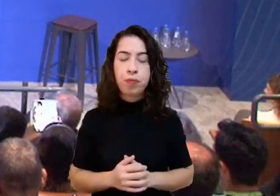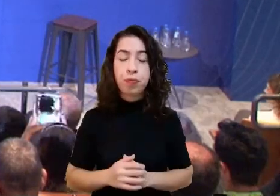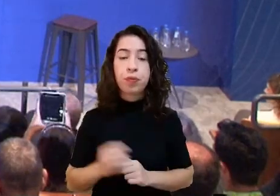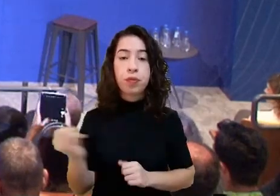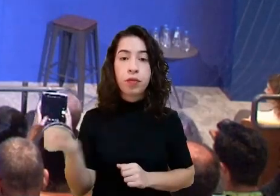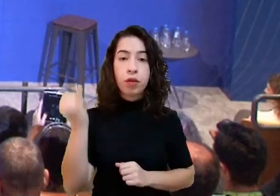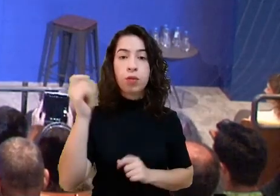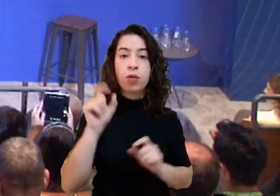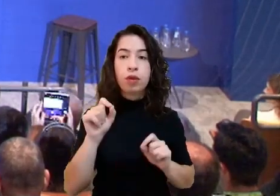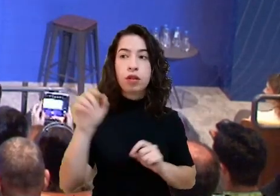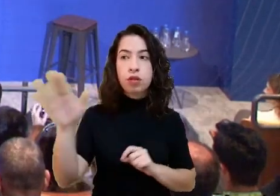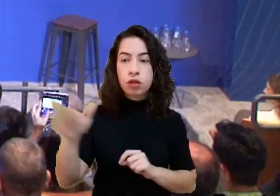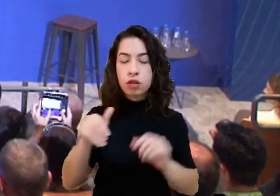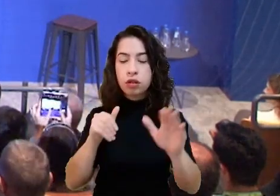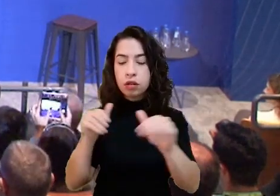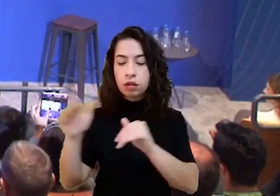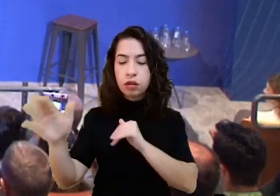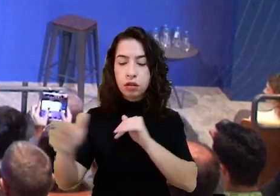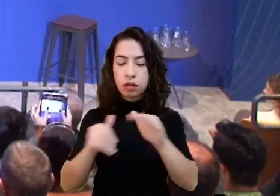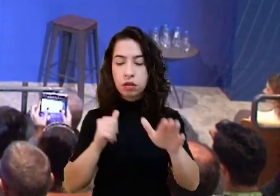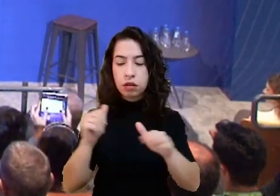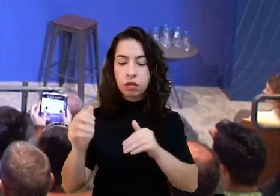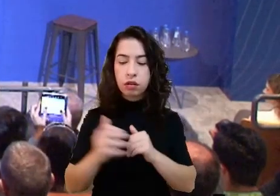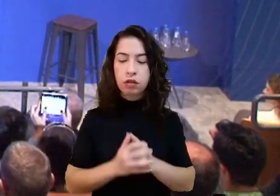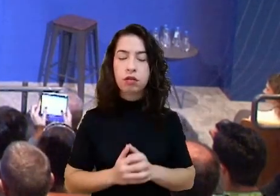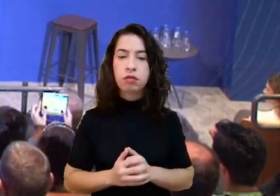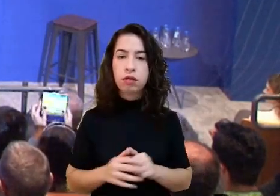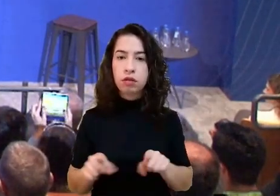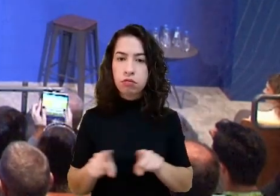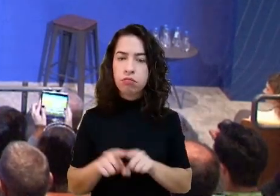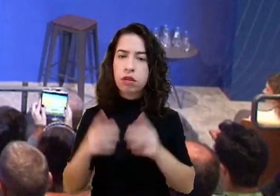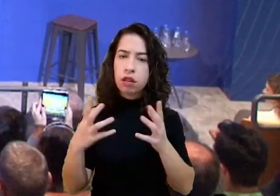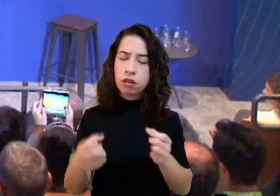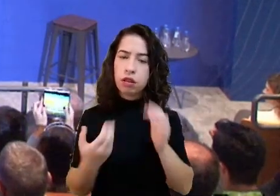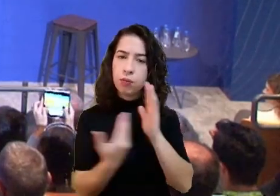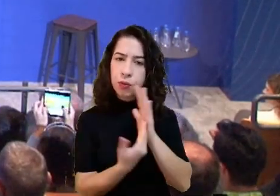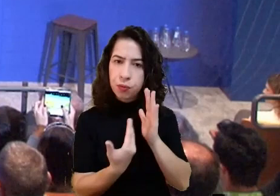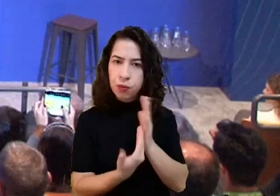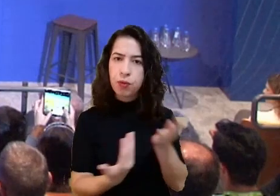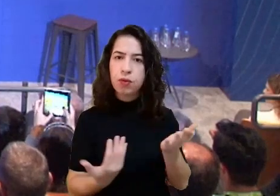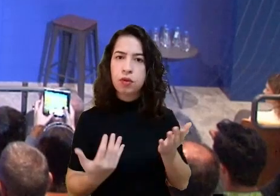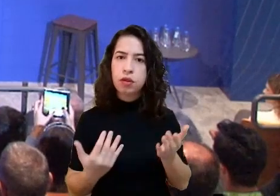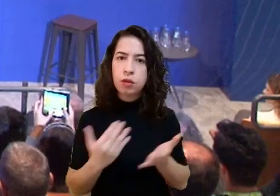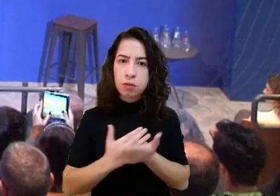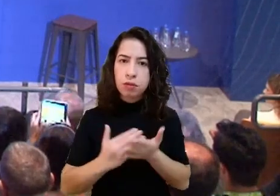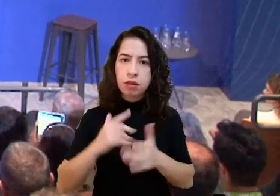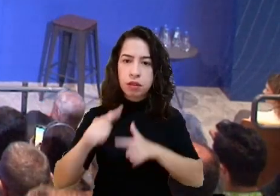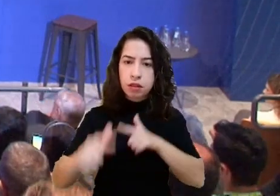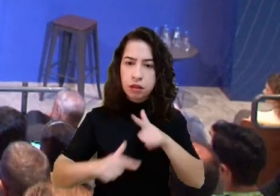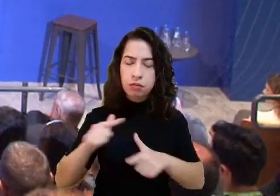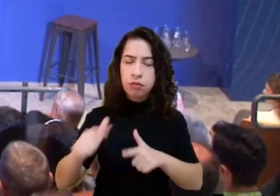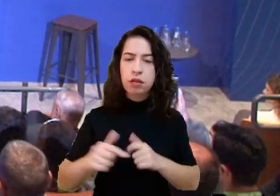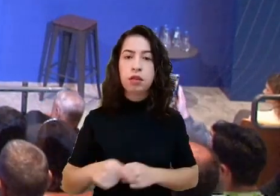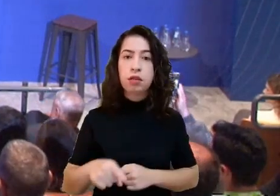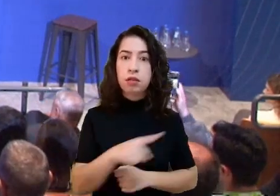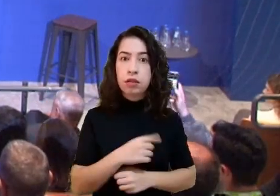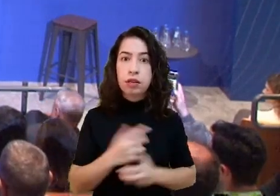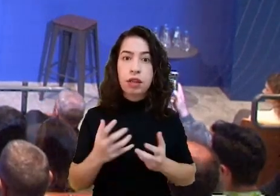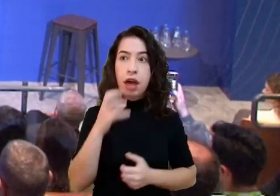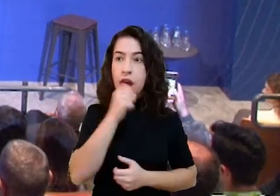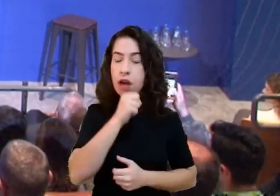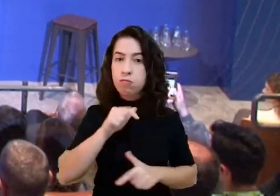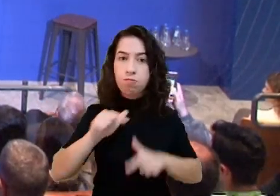important than a call to action and be open to the proposals and start working with the ecosystem. We are ready